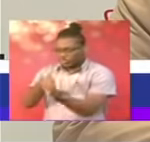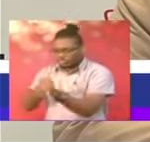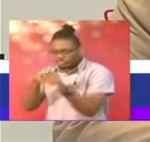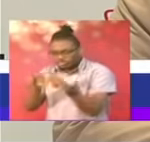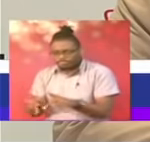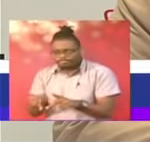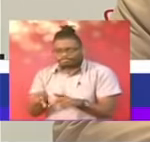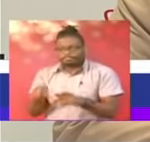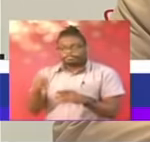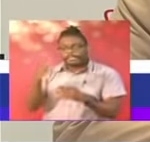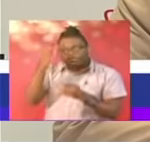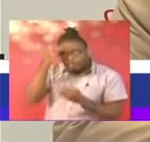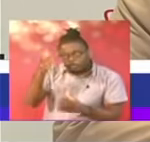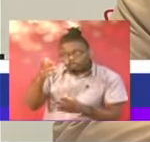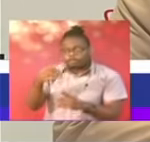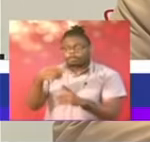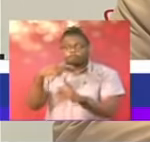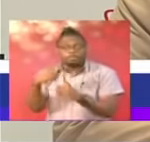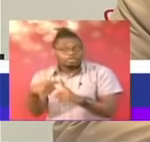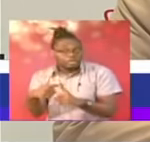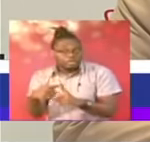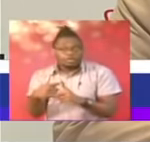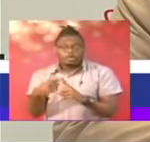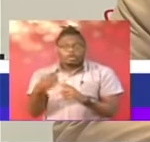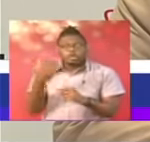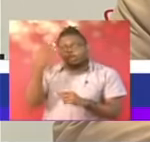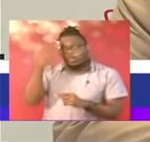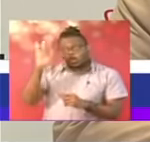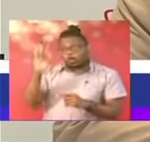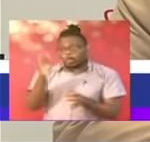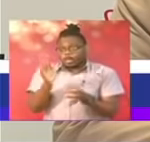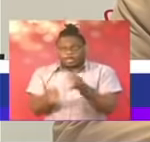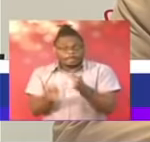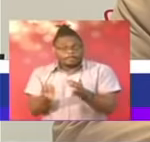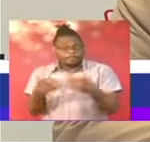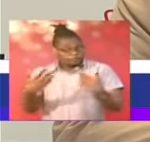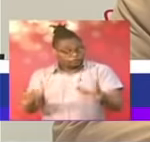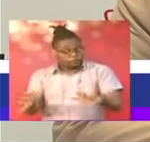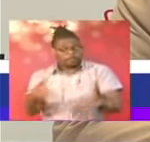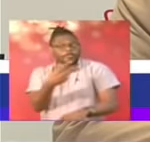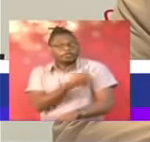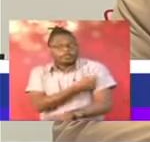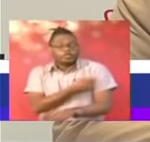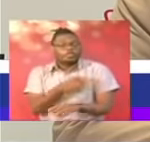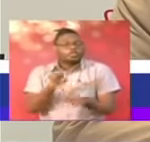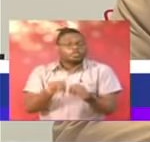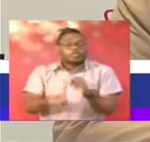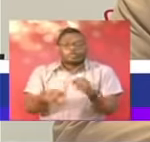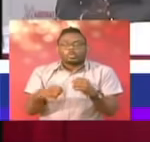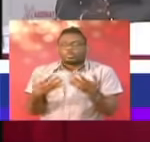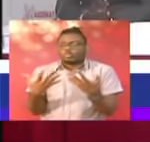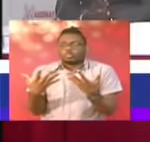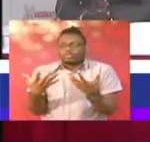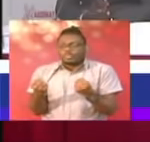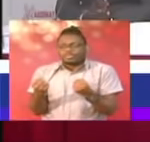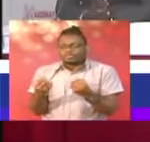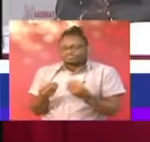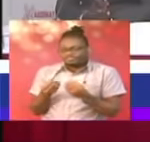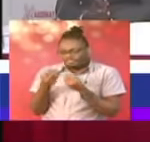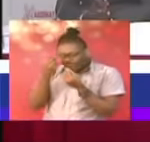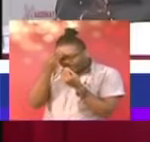tested positive, and therefore the rates may be inaccurate, and we try our best not to give inaccurate data. So I hope that clarifies.